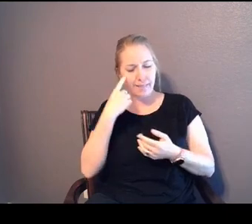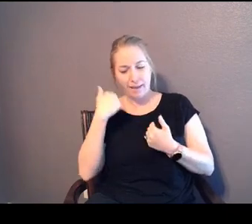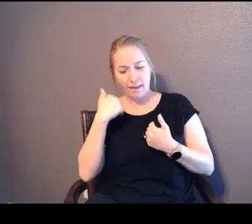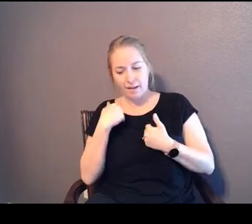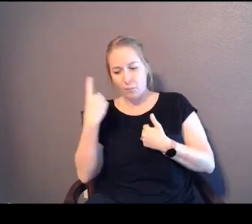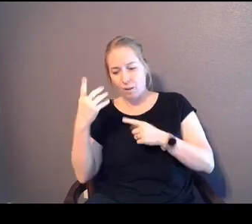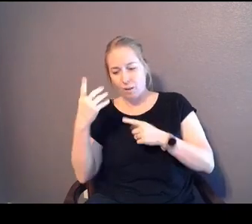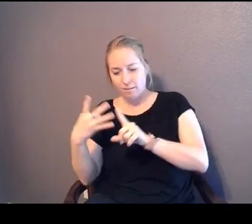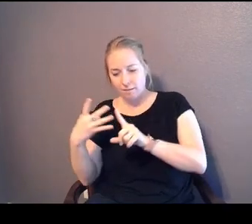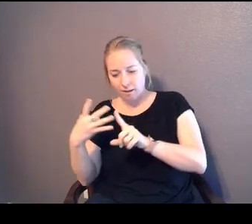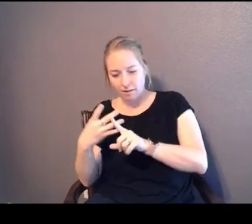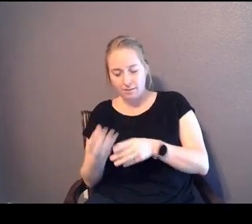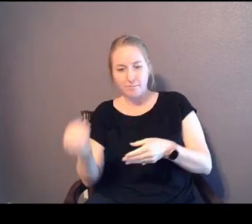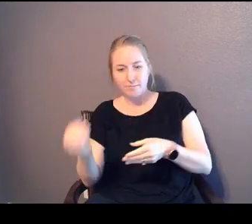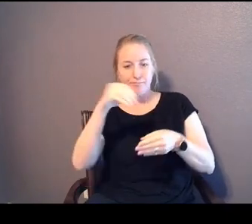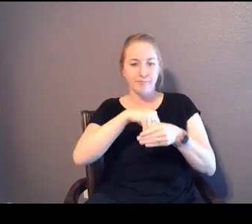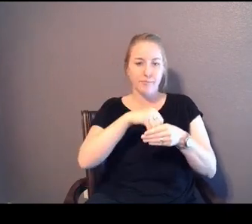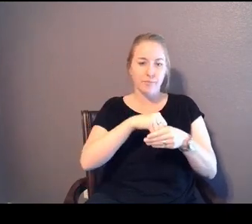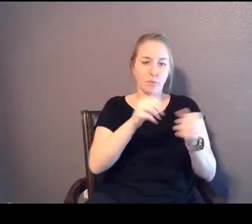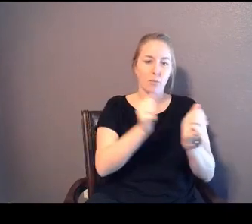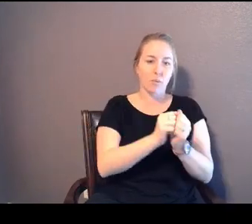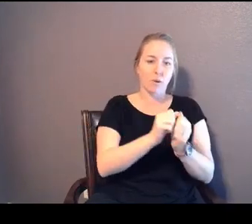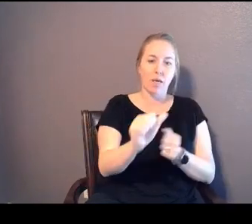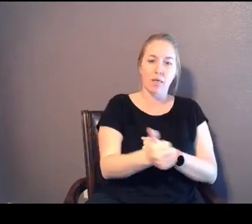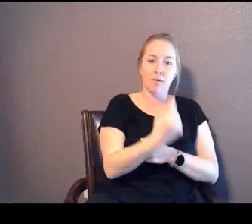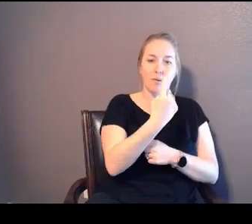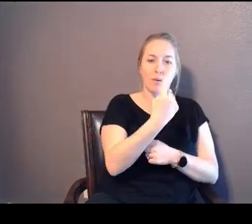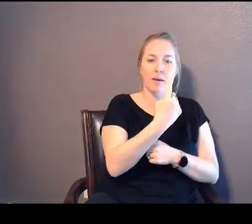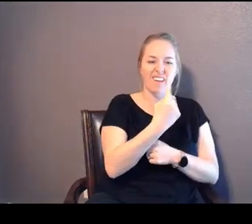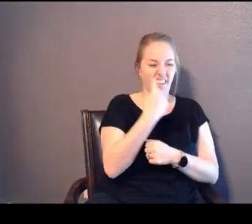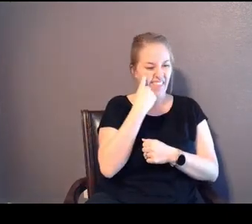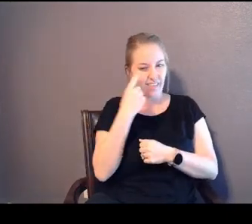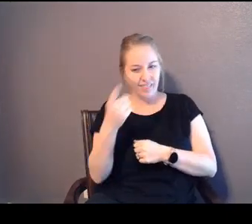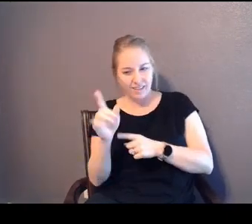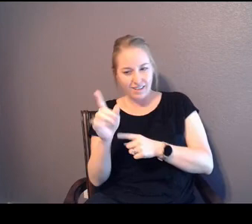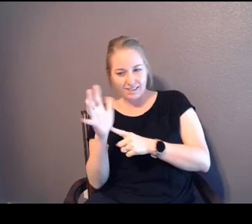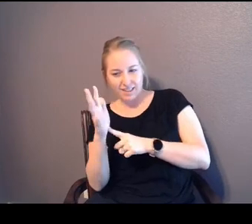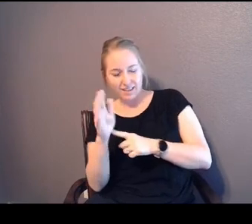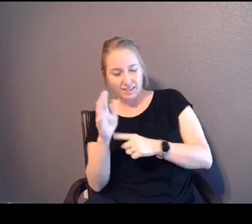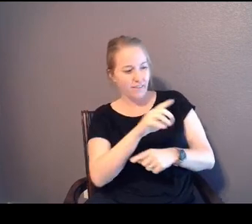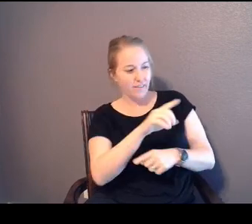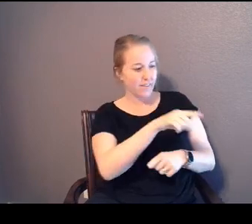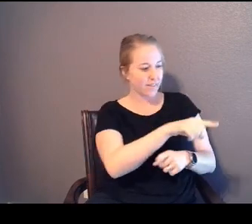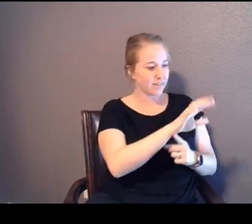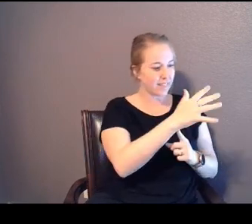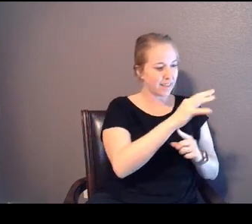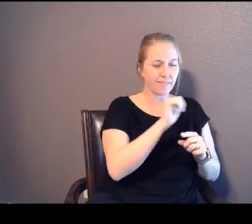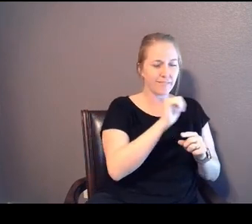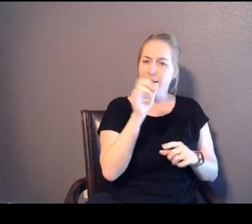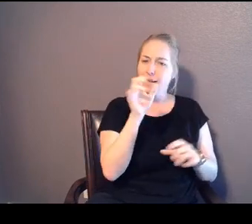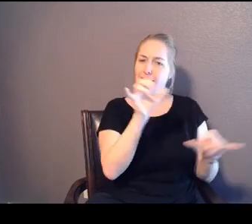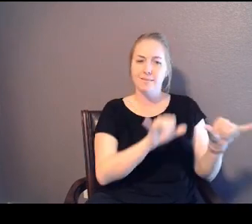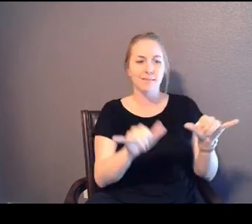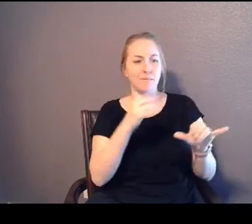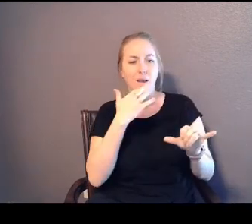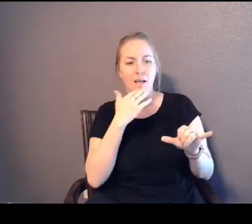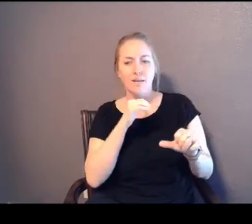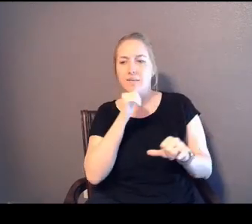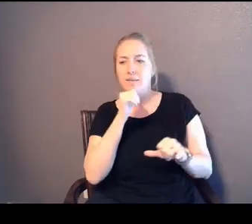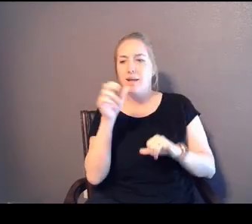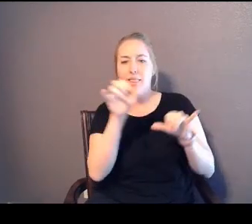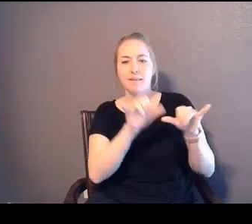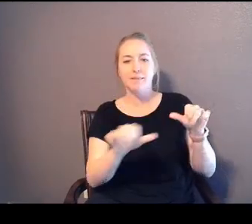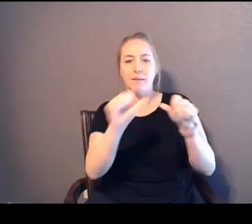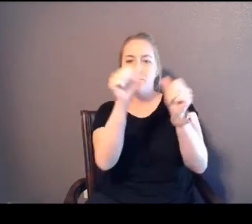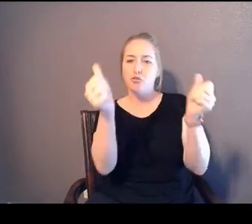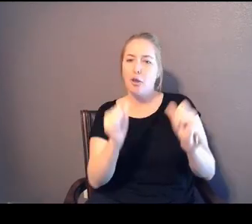I think this leaf and this leaf are not the same. They're not the same color and they're not the same shape. So I